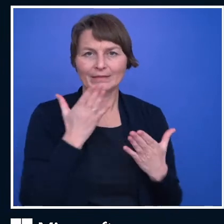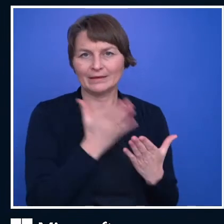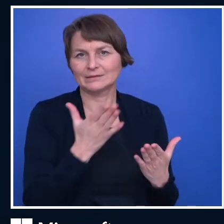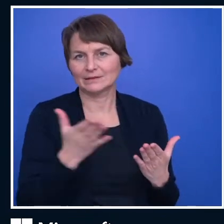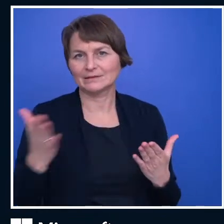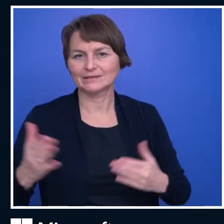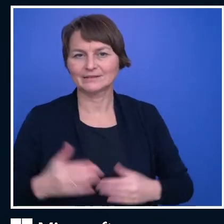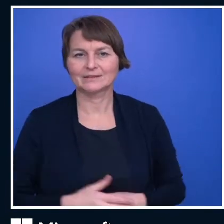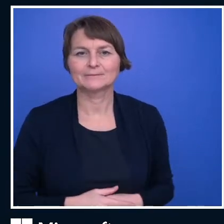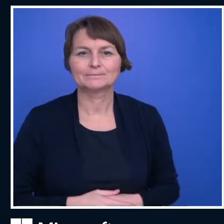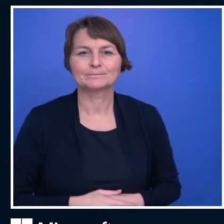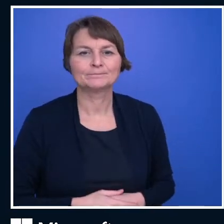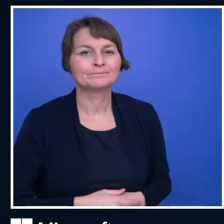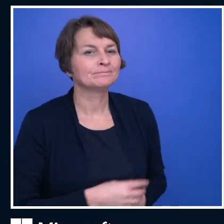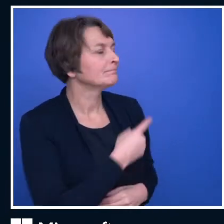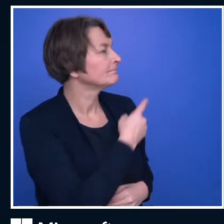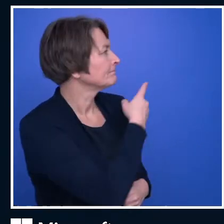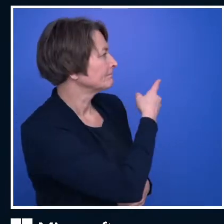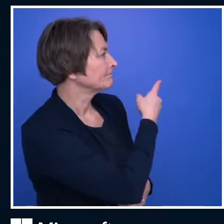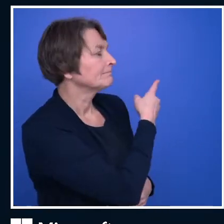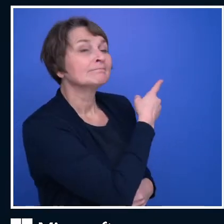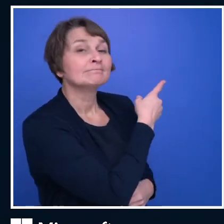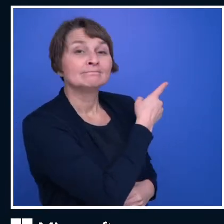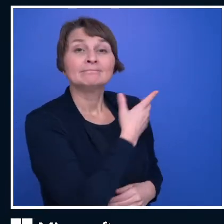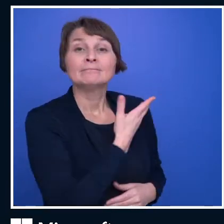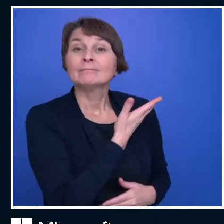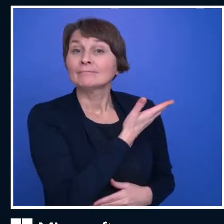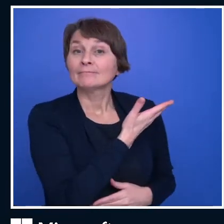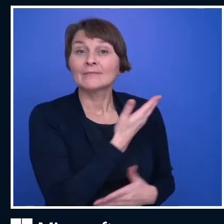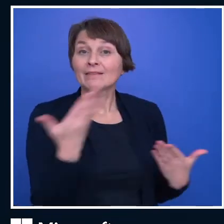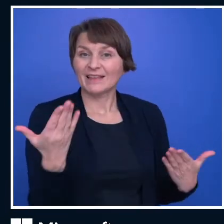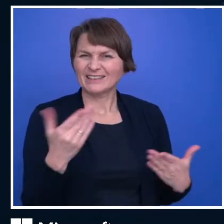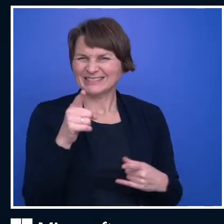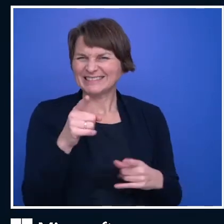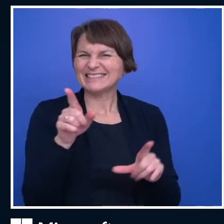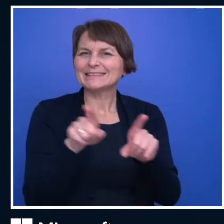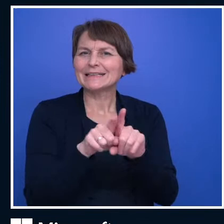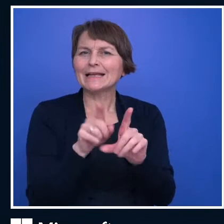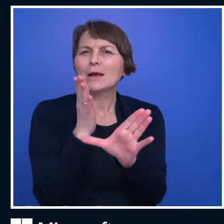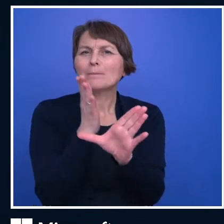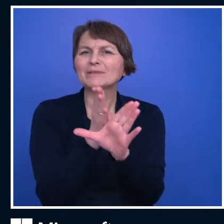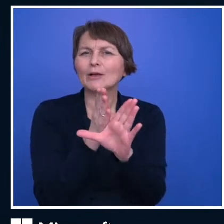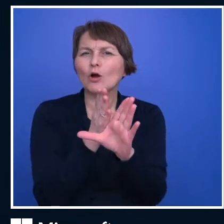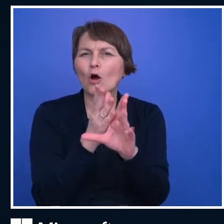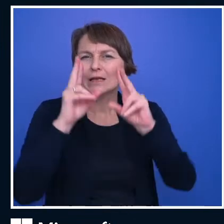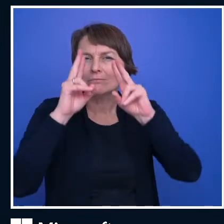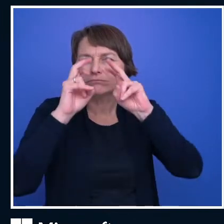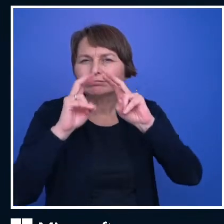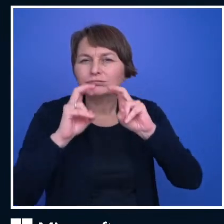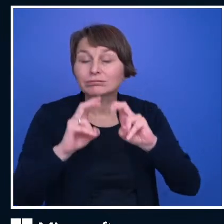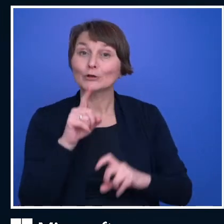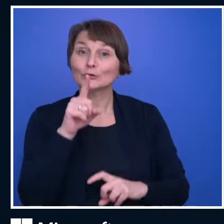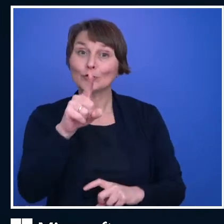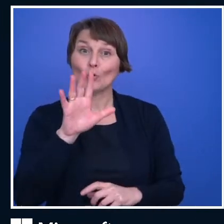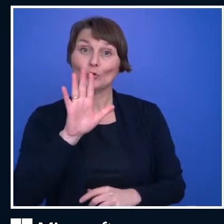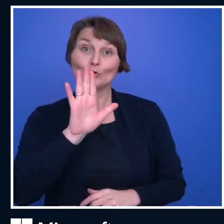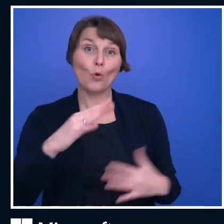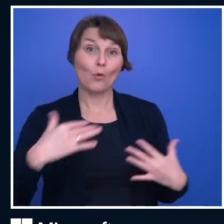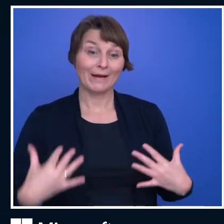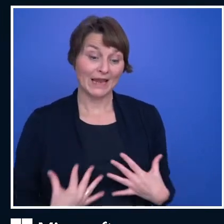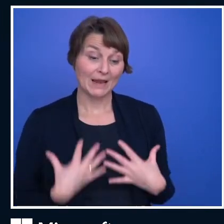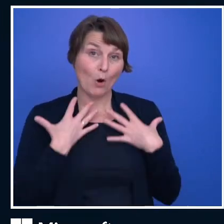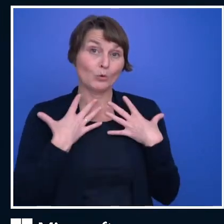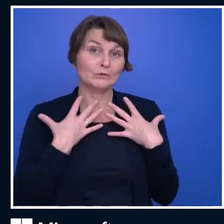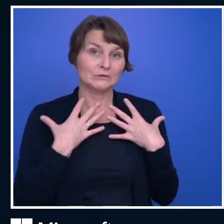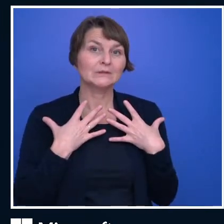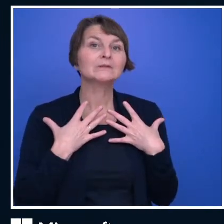in psychology. Have you noticed that your emotions are affected by other people? Specifically, if someone is in